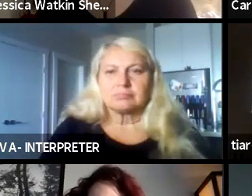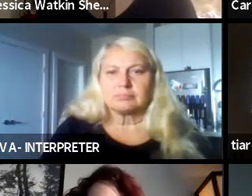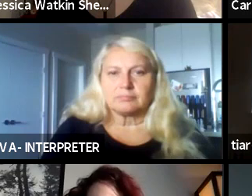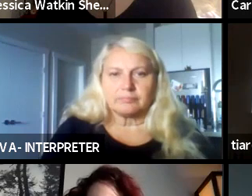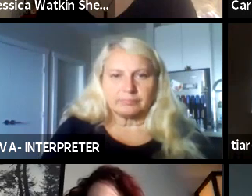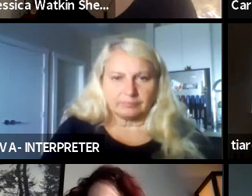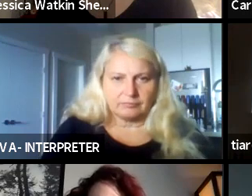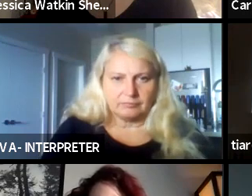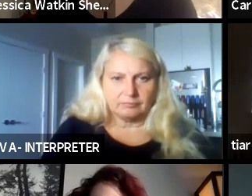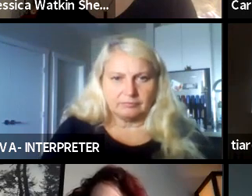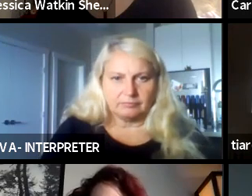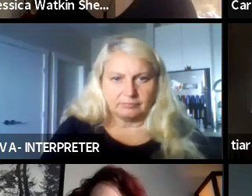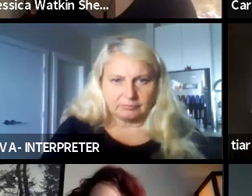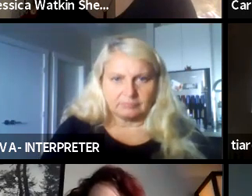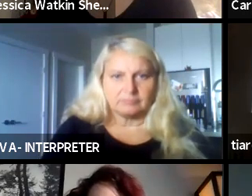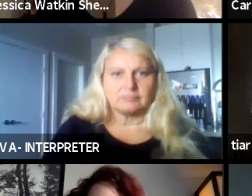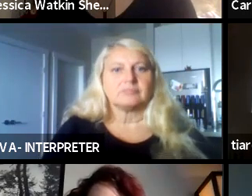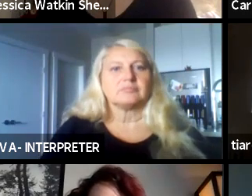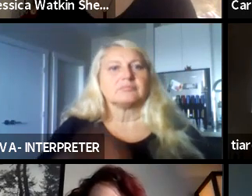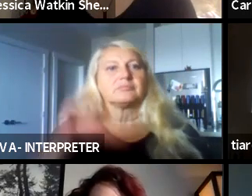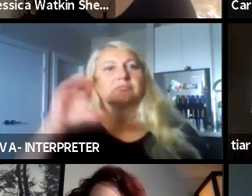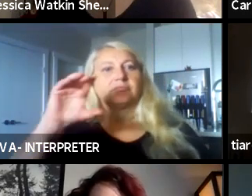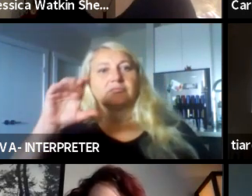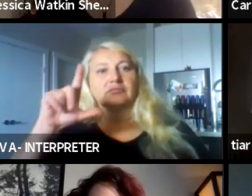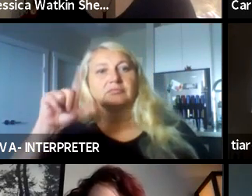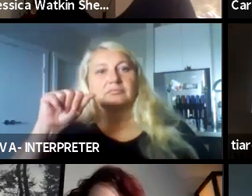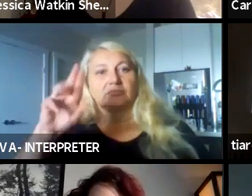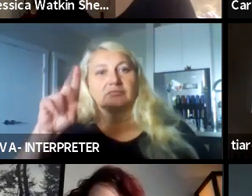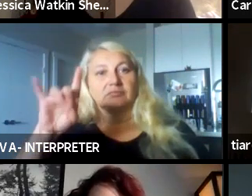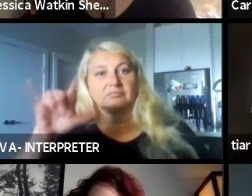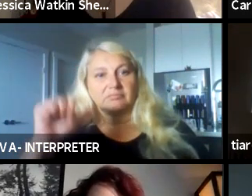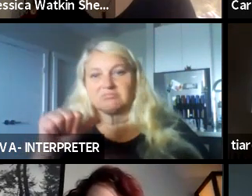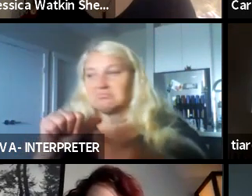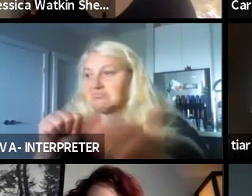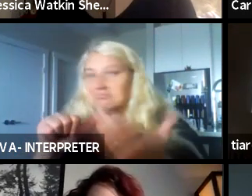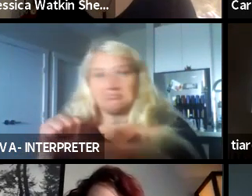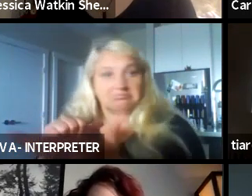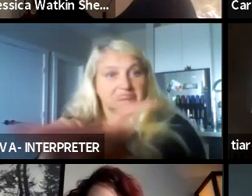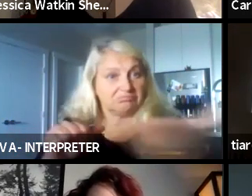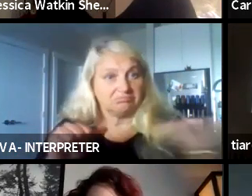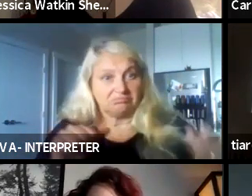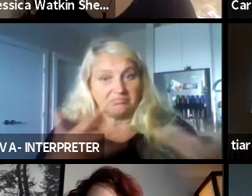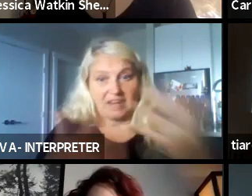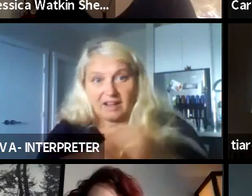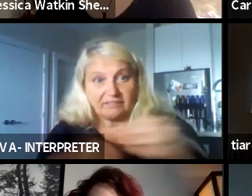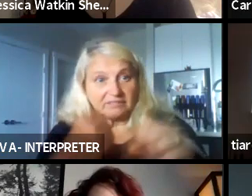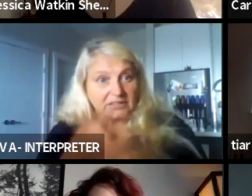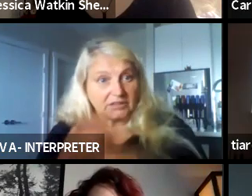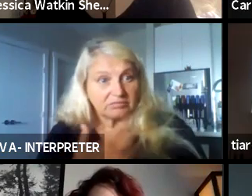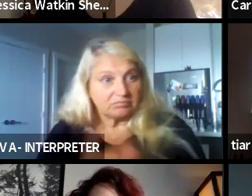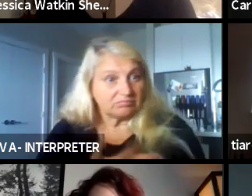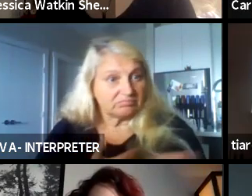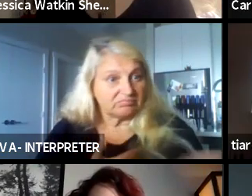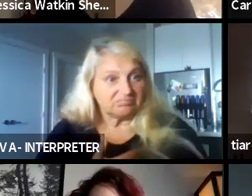Is there anyone else that would like to weigh in on that particular introduction, why we do it, how that was